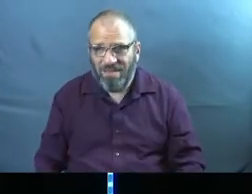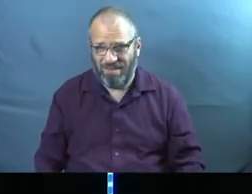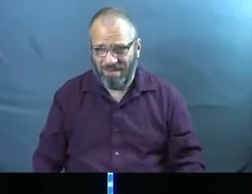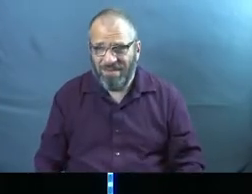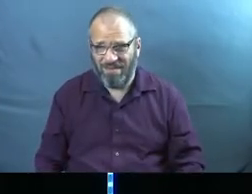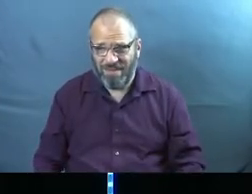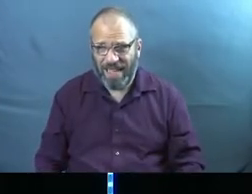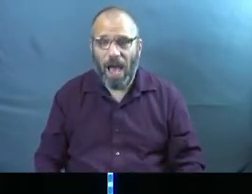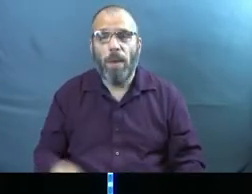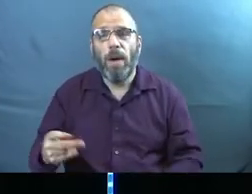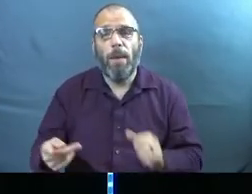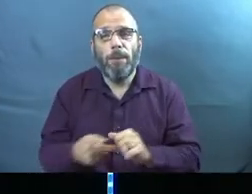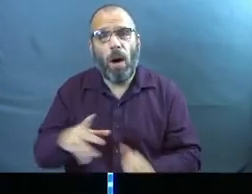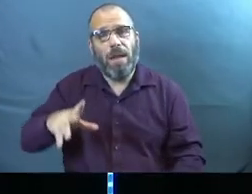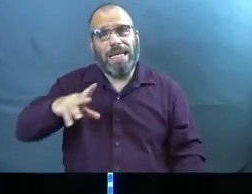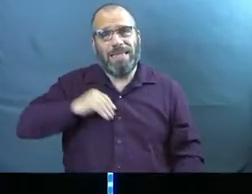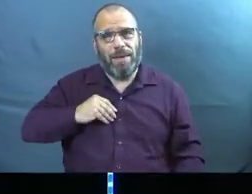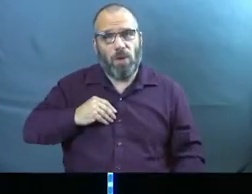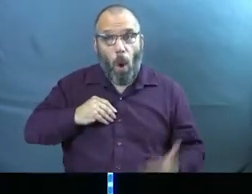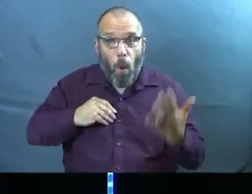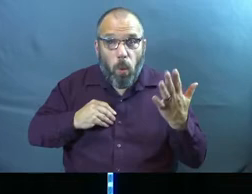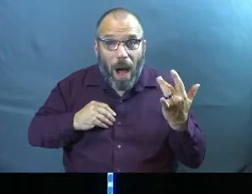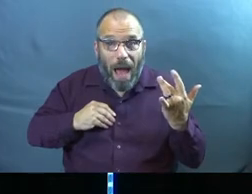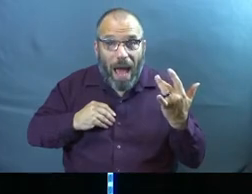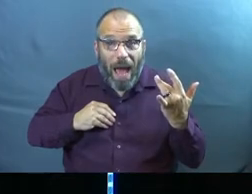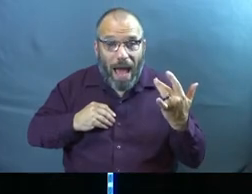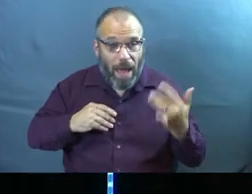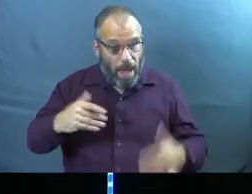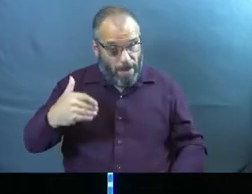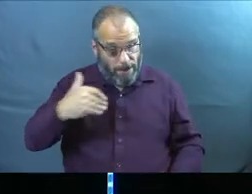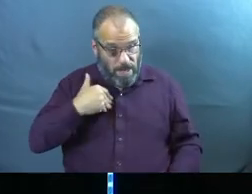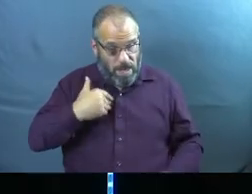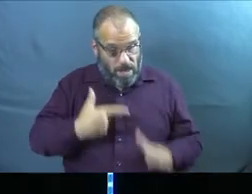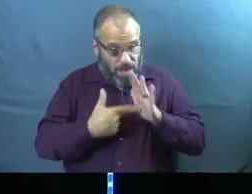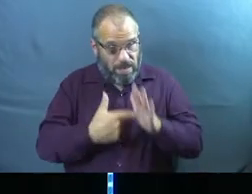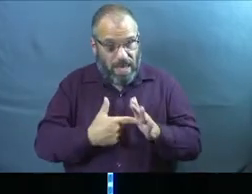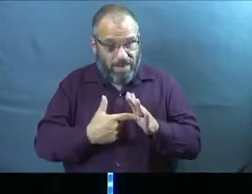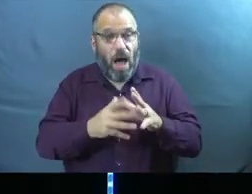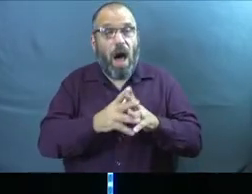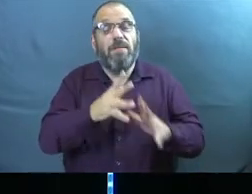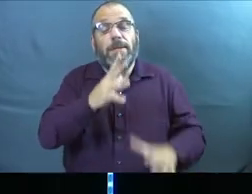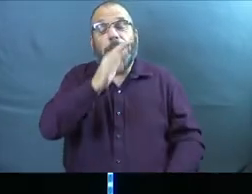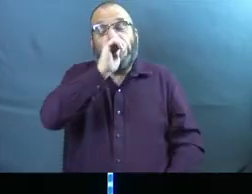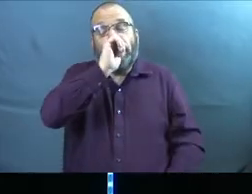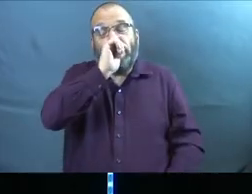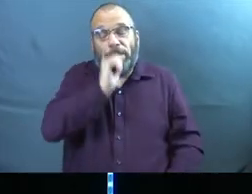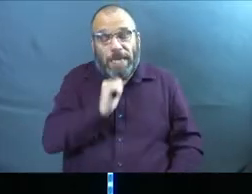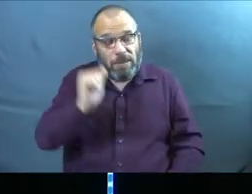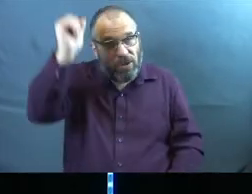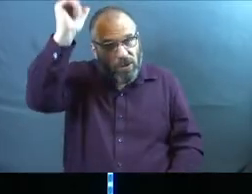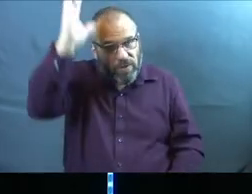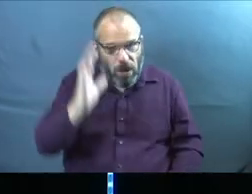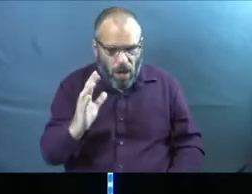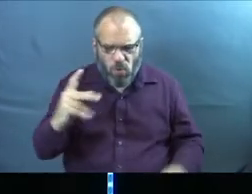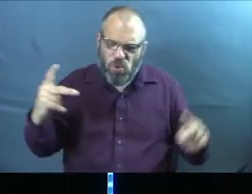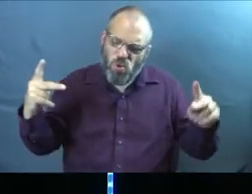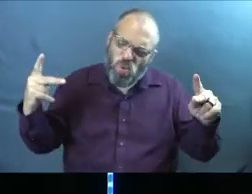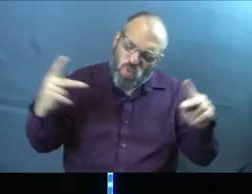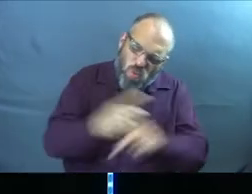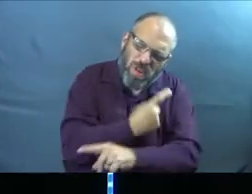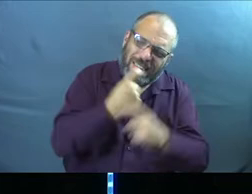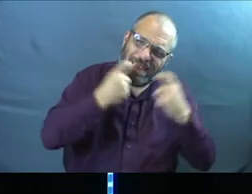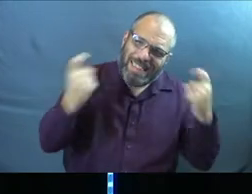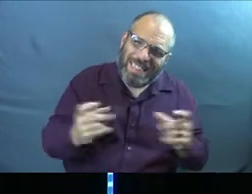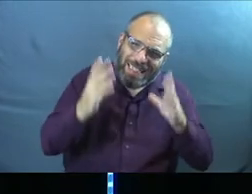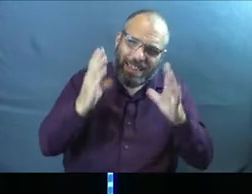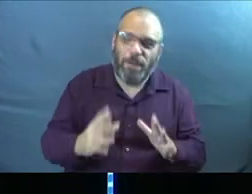He's owning it. But why is he owning it? He says, I'm a prime example of the great patience that God has with the worst of sinners.